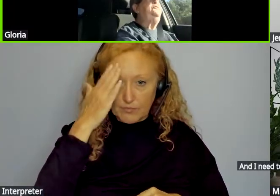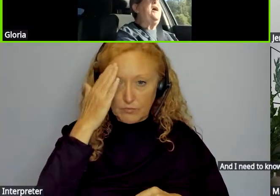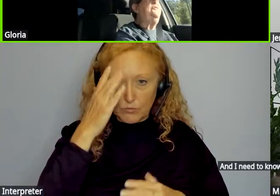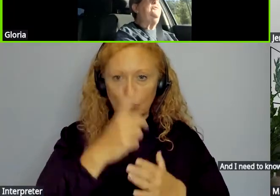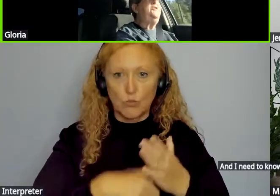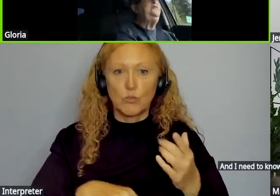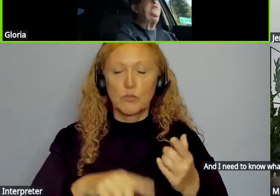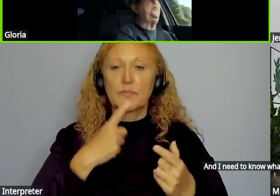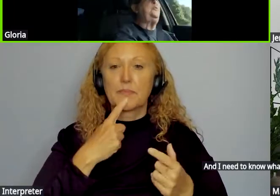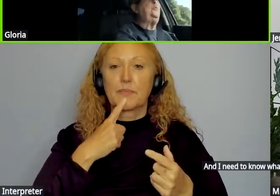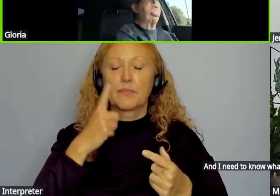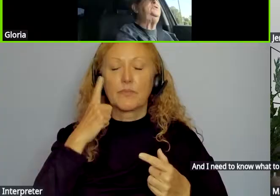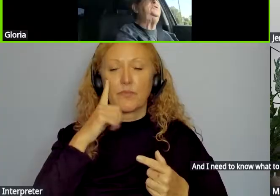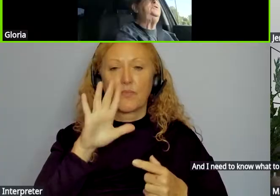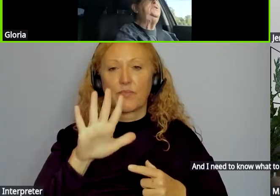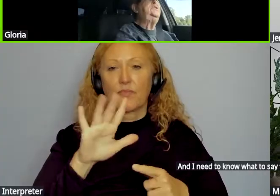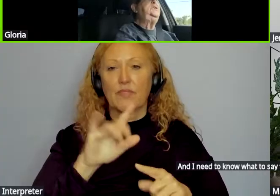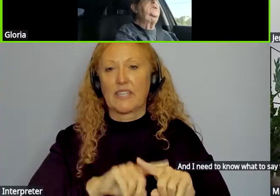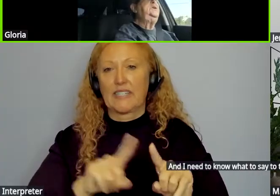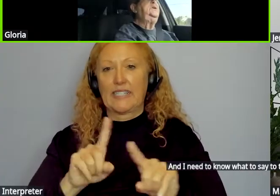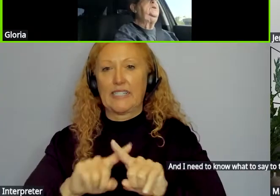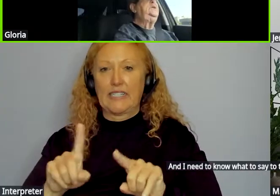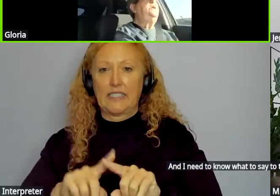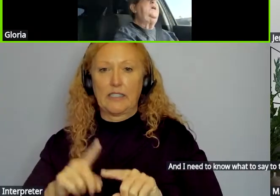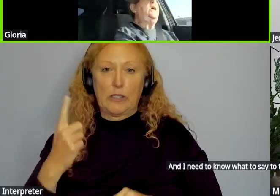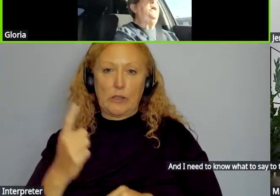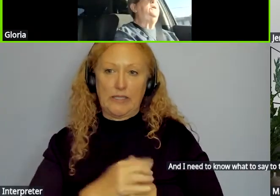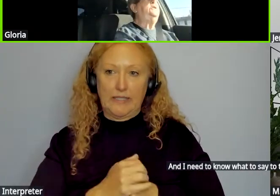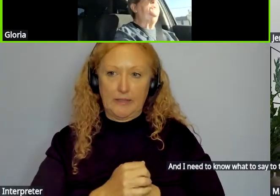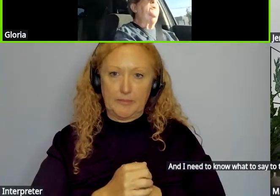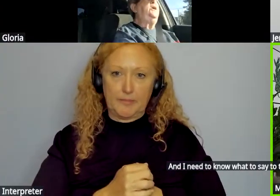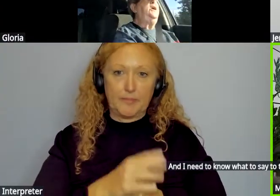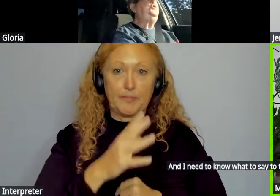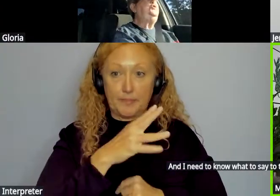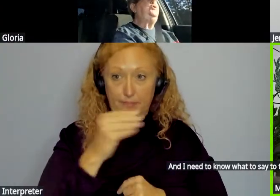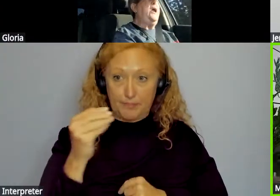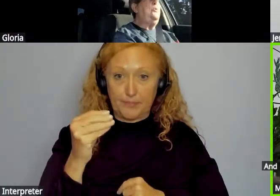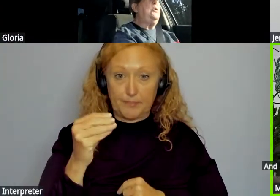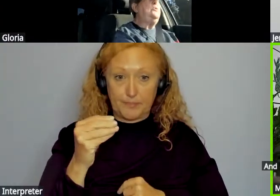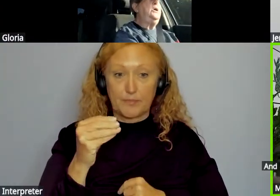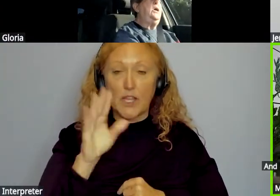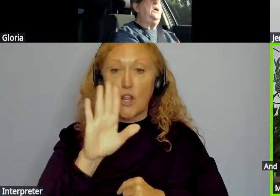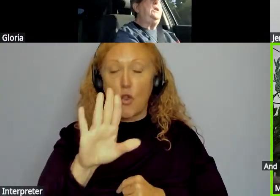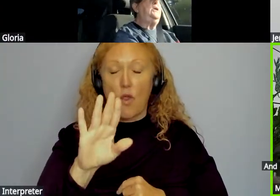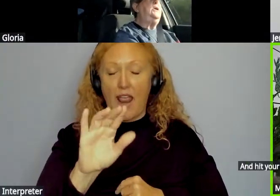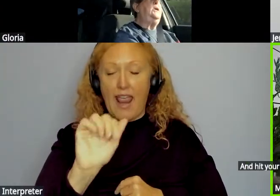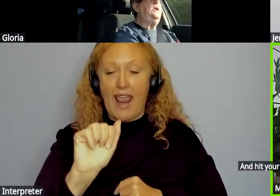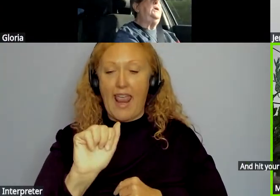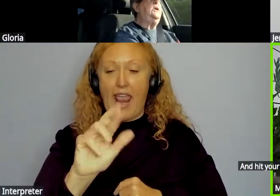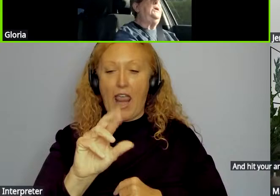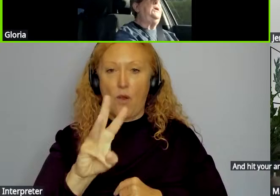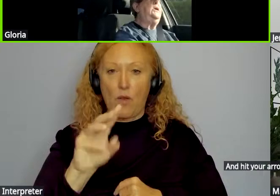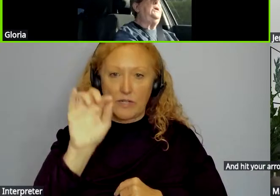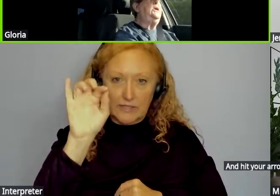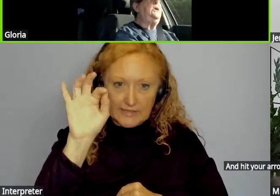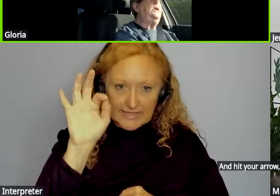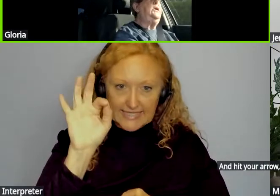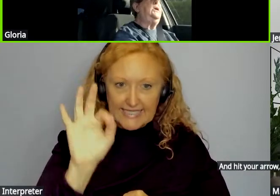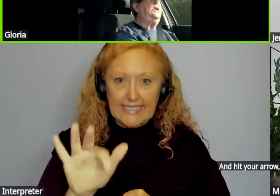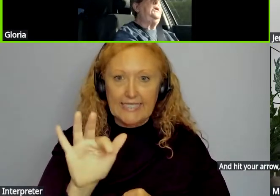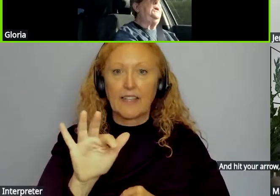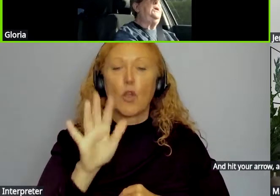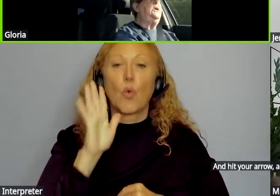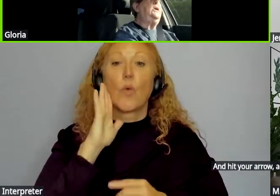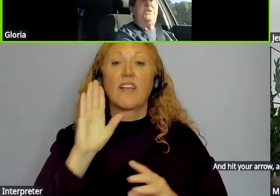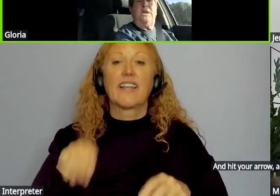need 5 different ones, and Yeah. hit your arrow, and it'll give